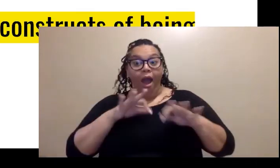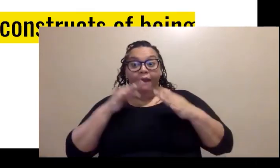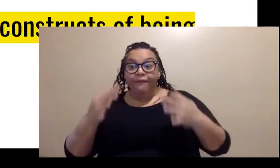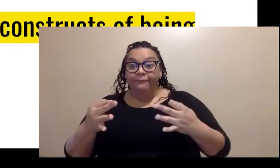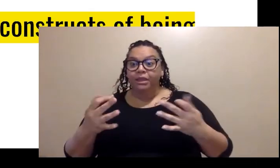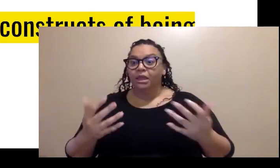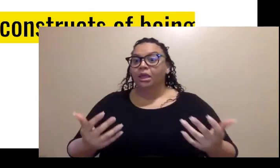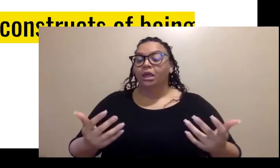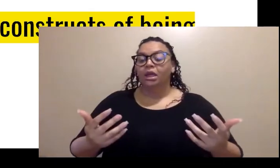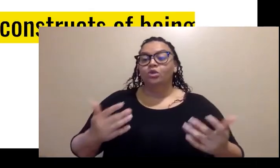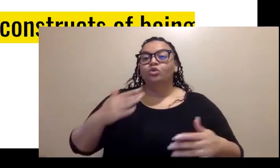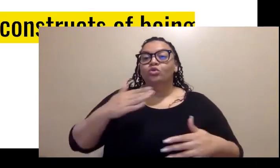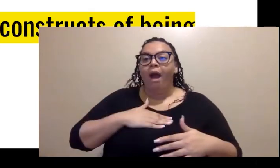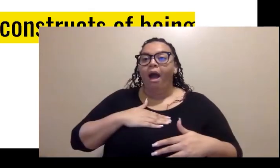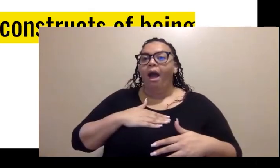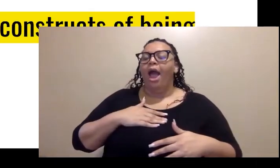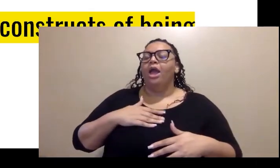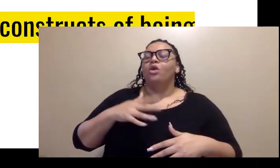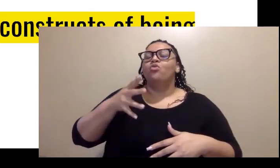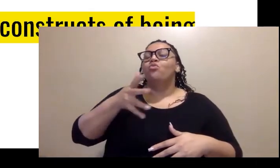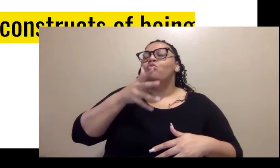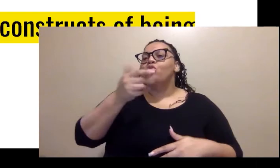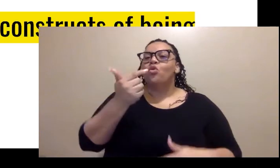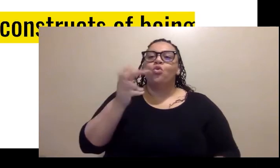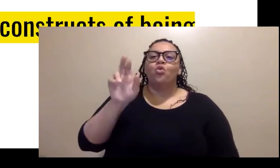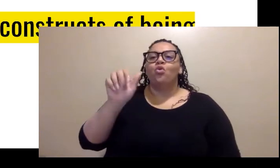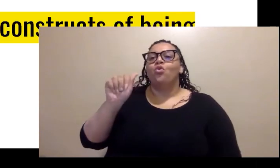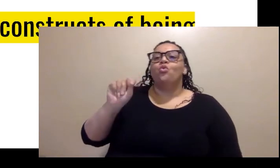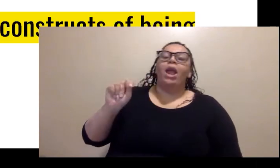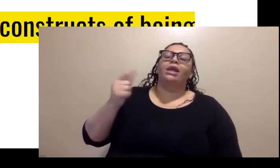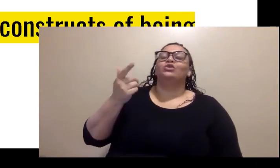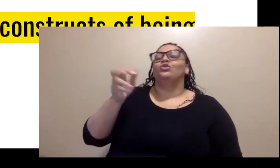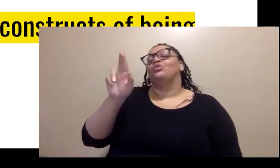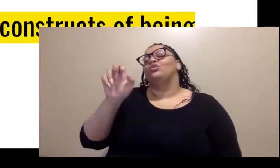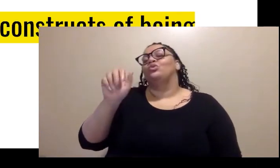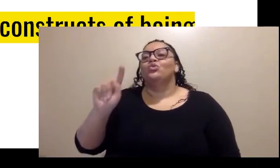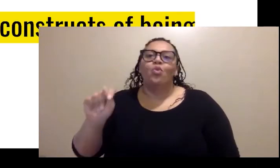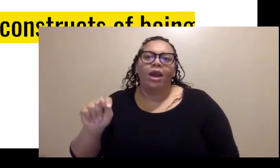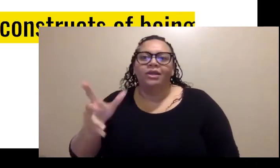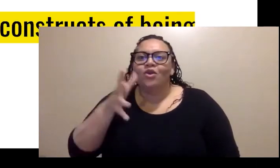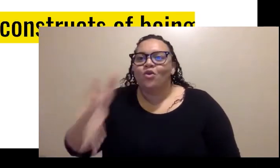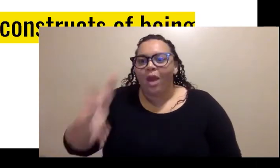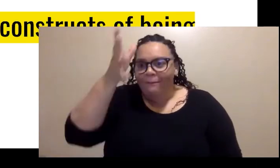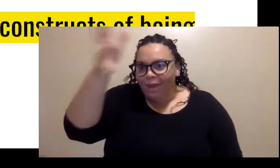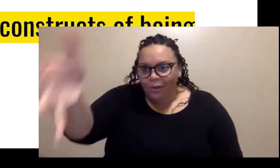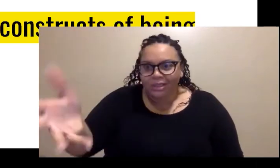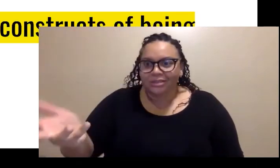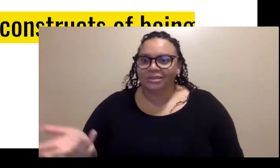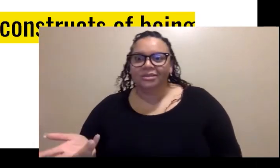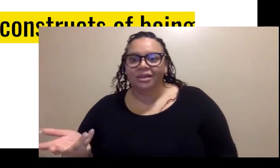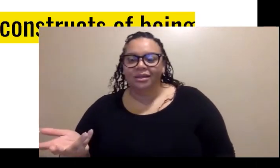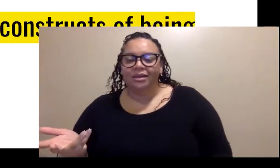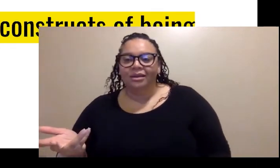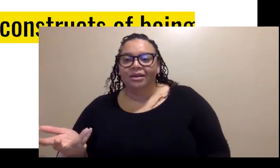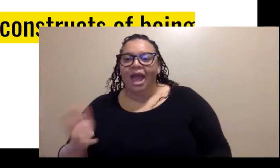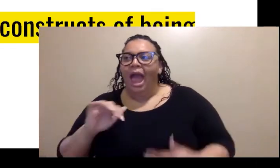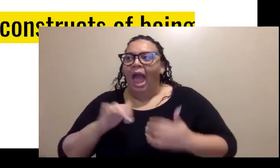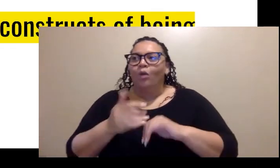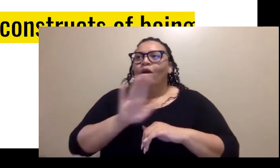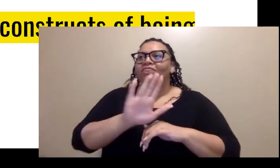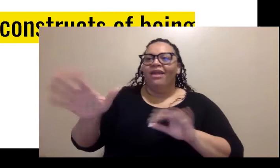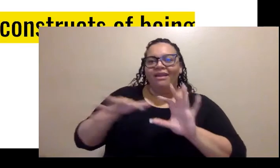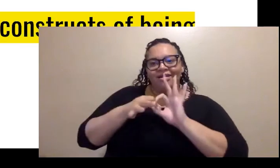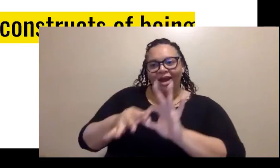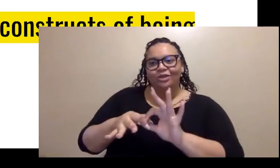my lineage, to my great grandparents? How did they connect to land in some way,